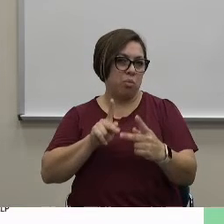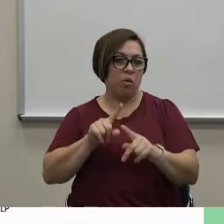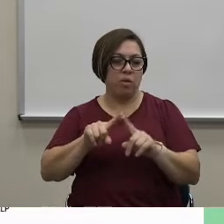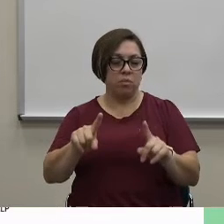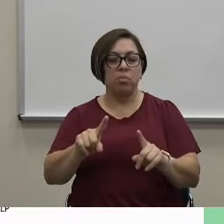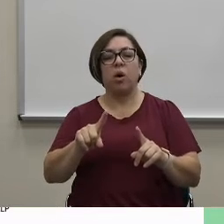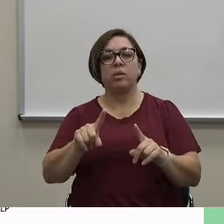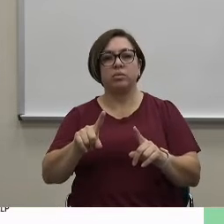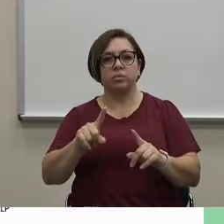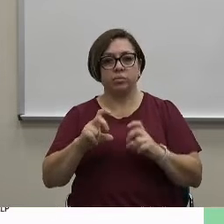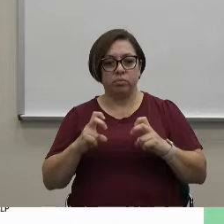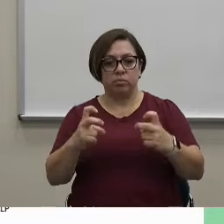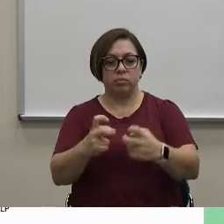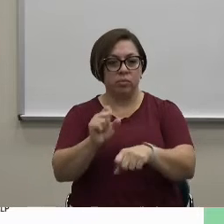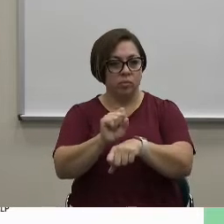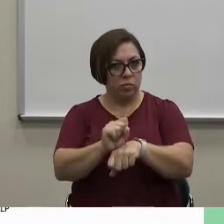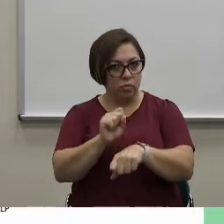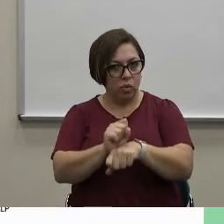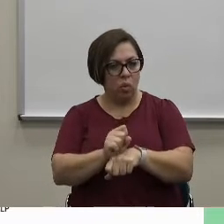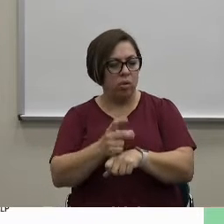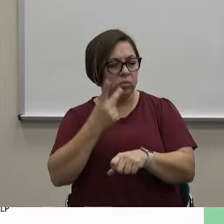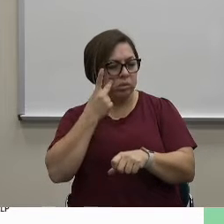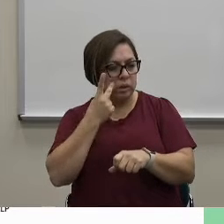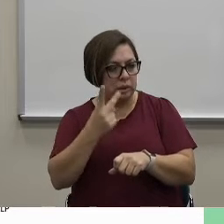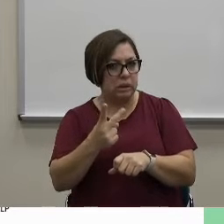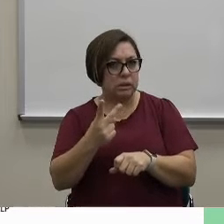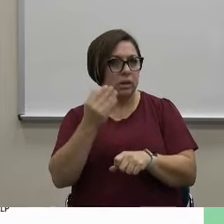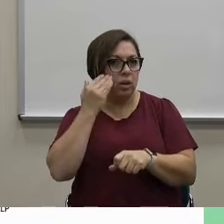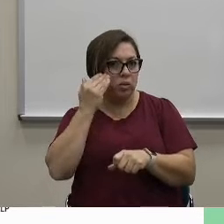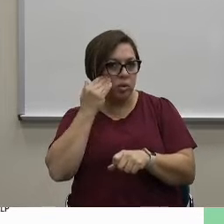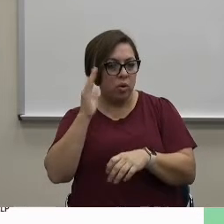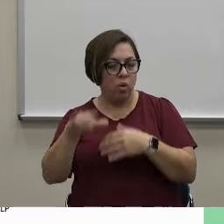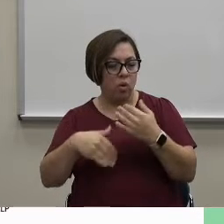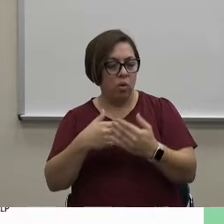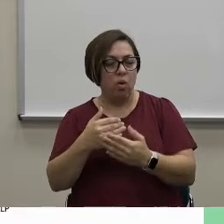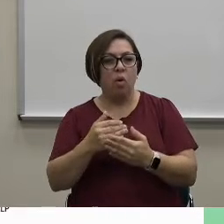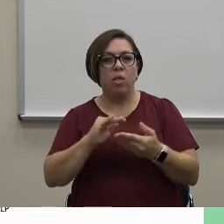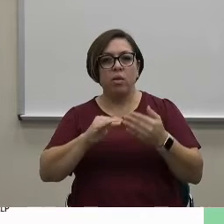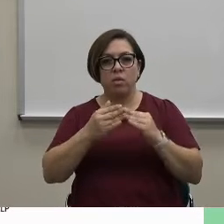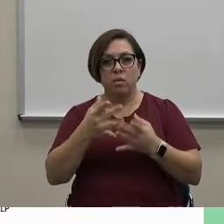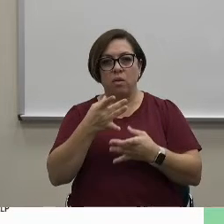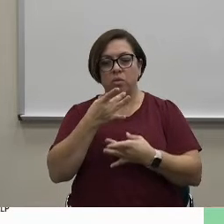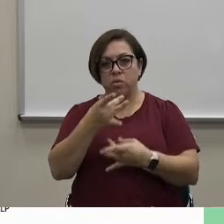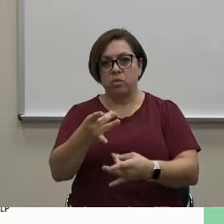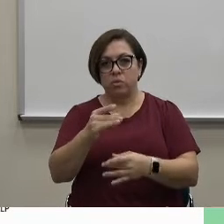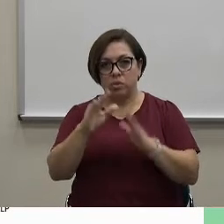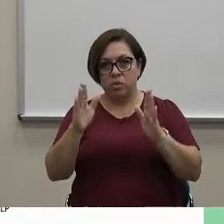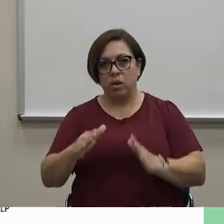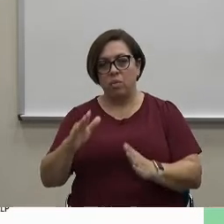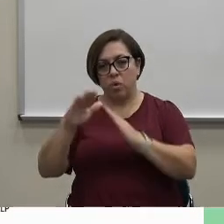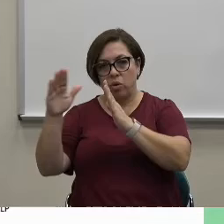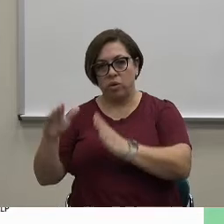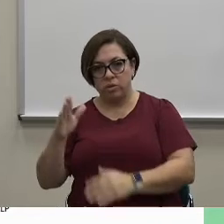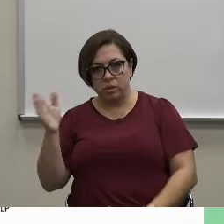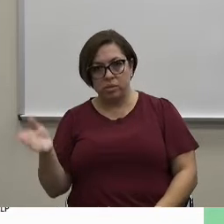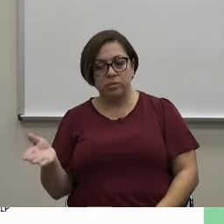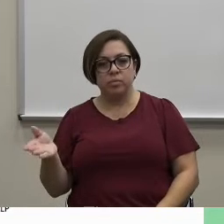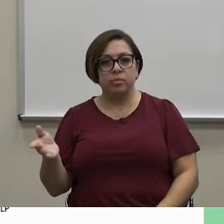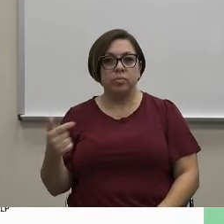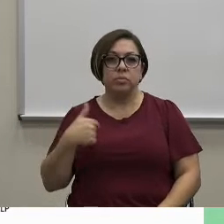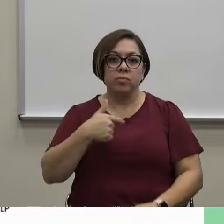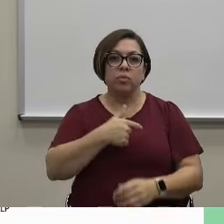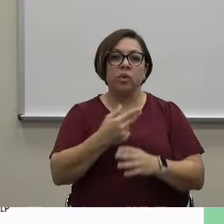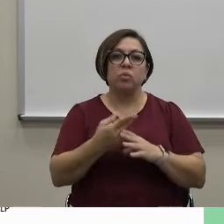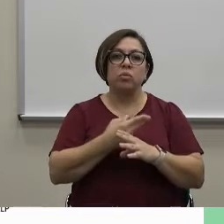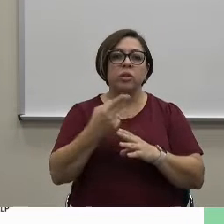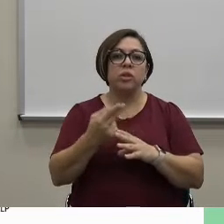hard to try to recognize and acknowledge those communities of interest and neighborhoods. We use whole voting precincts